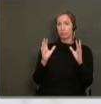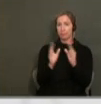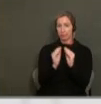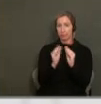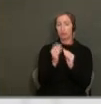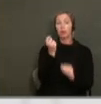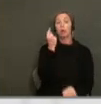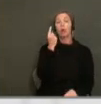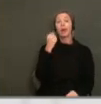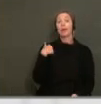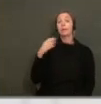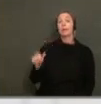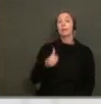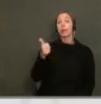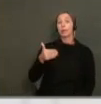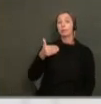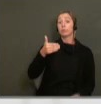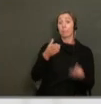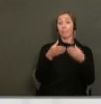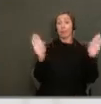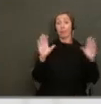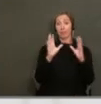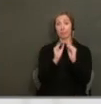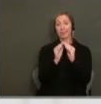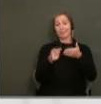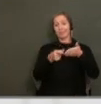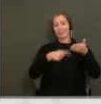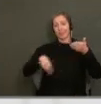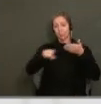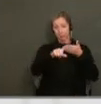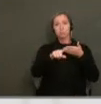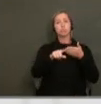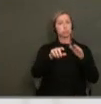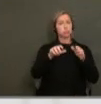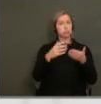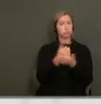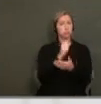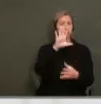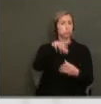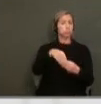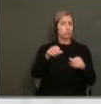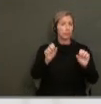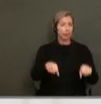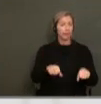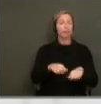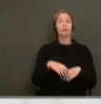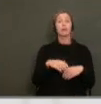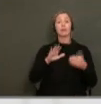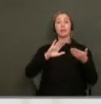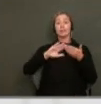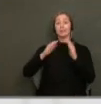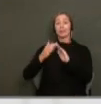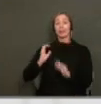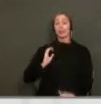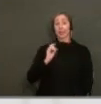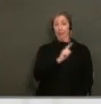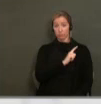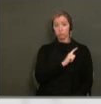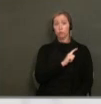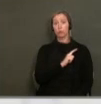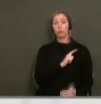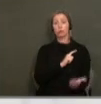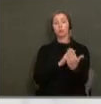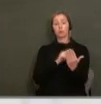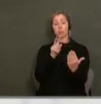another public meeting coming up next week that you can participate in. And then the city council will consider the approval of